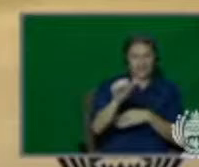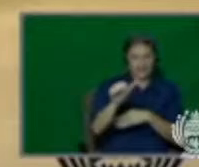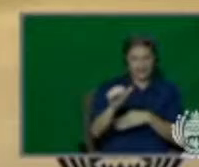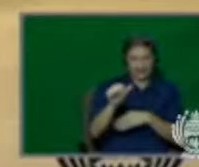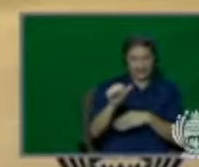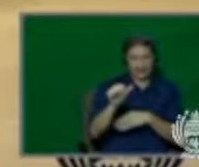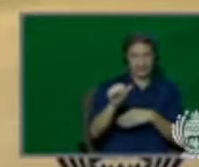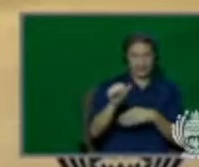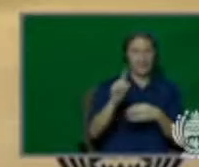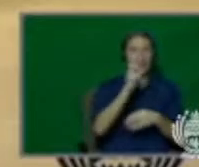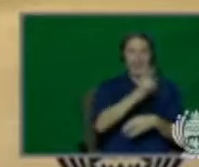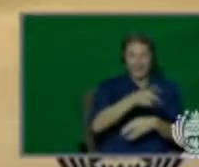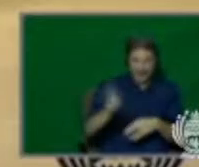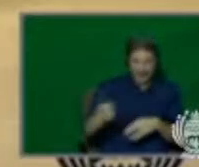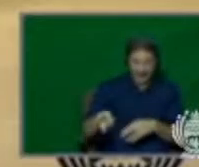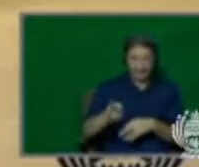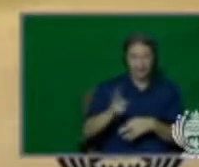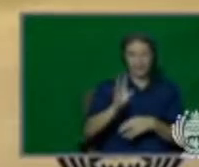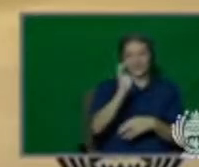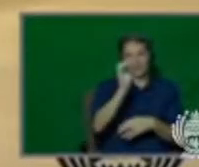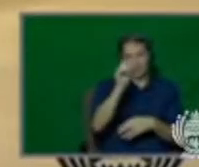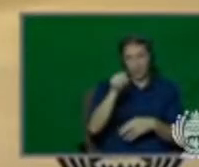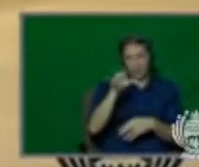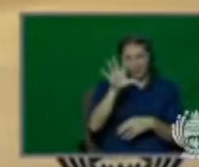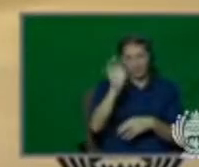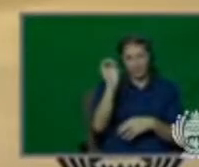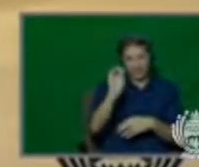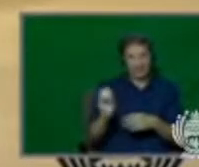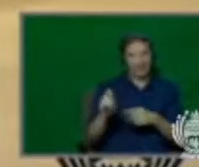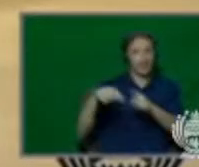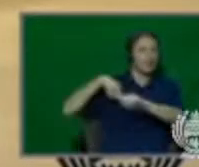point in the following year.